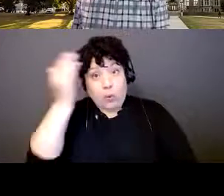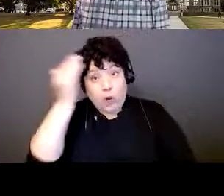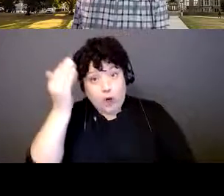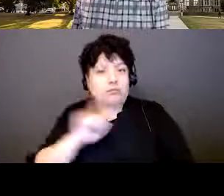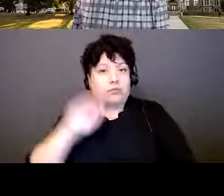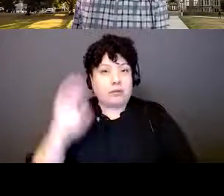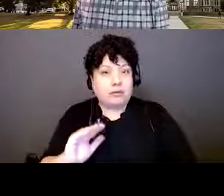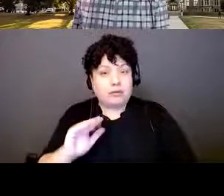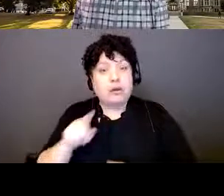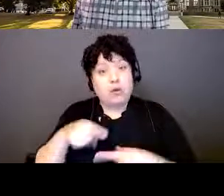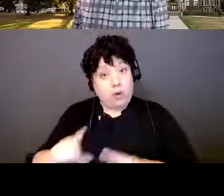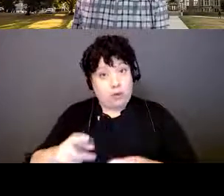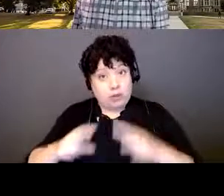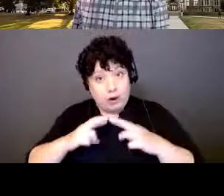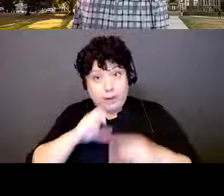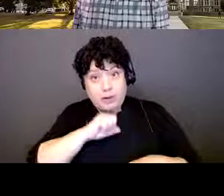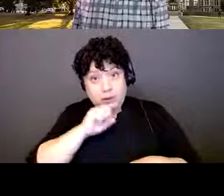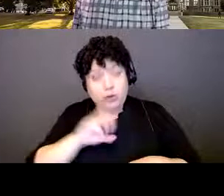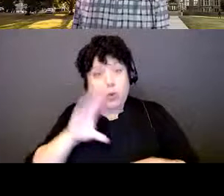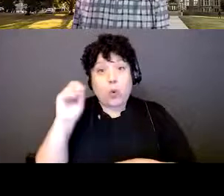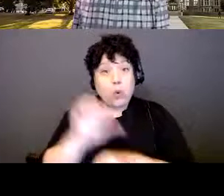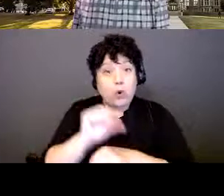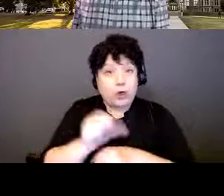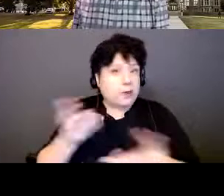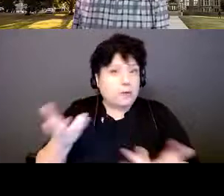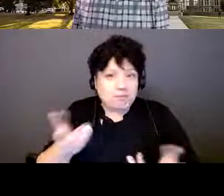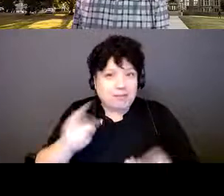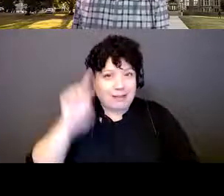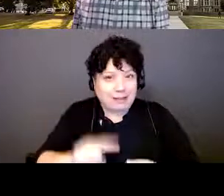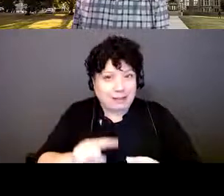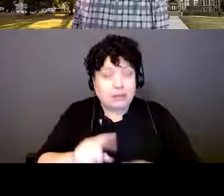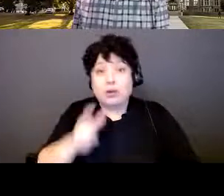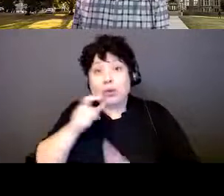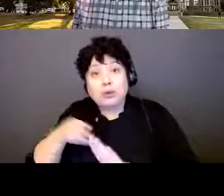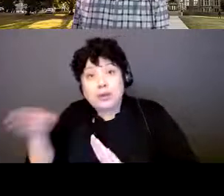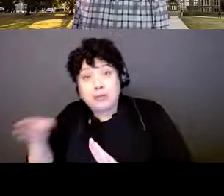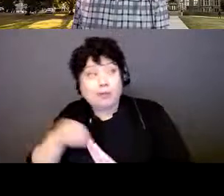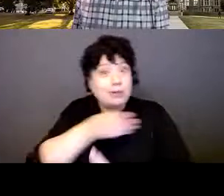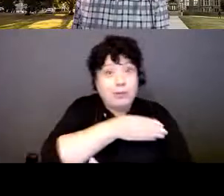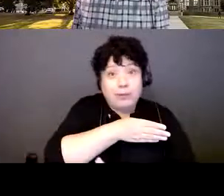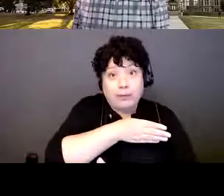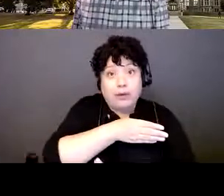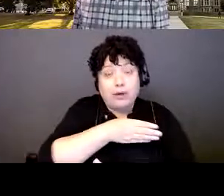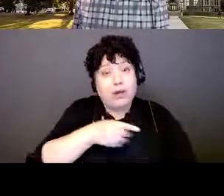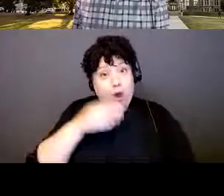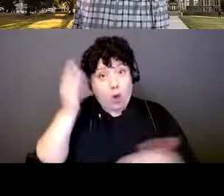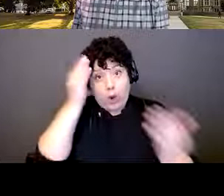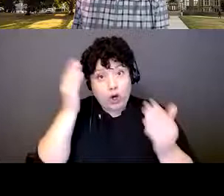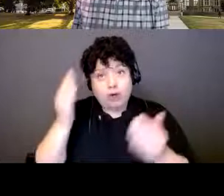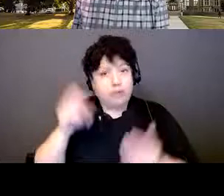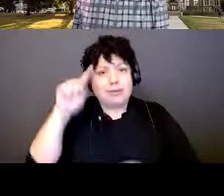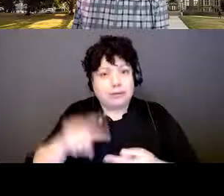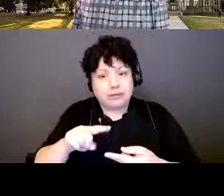age of retirement, less likely to have coworkers and neighbors not aware. Only 1